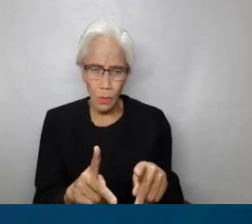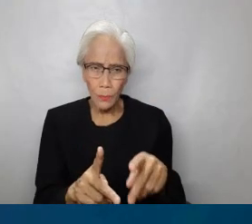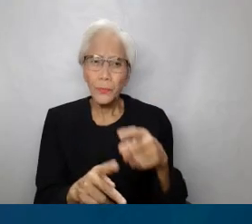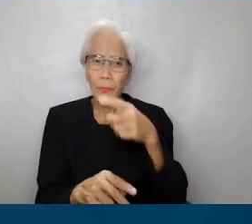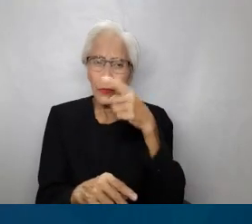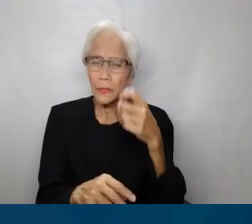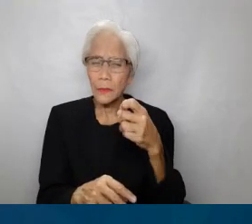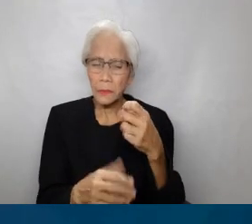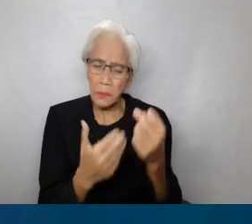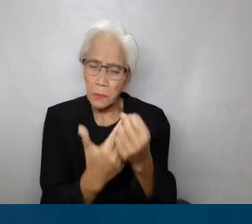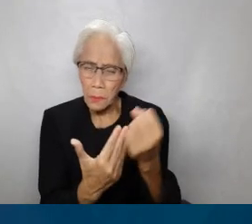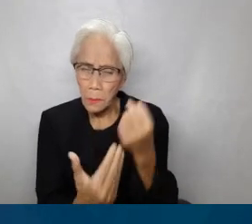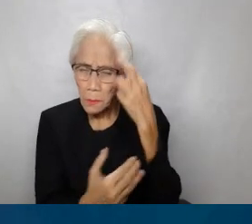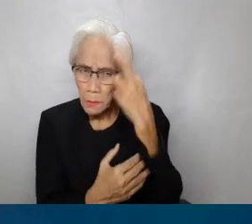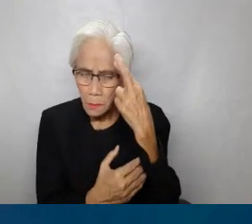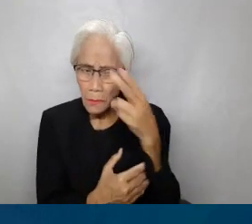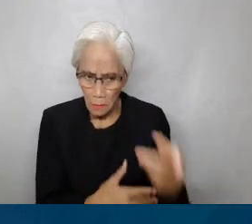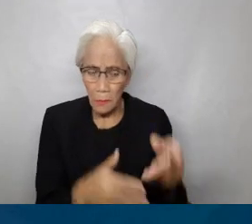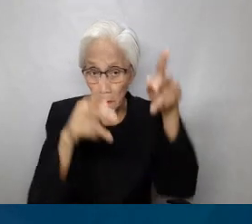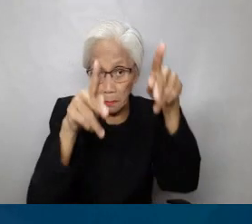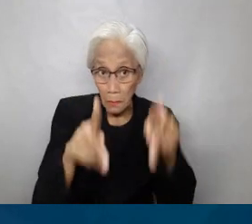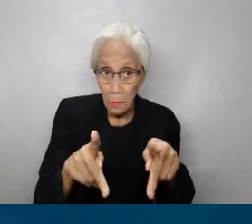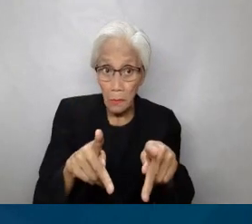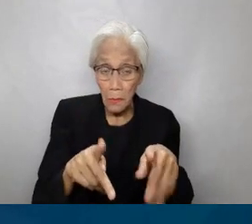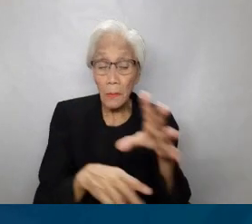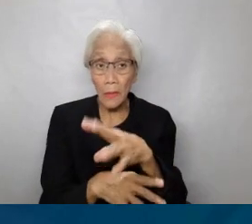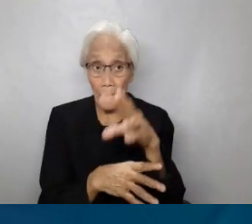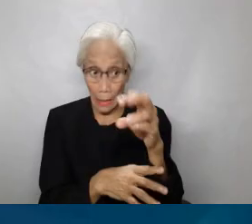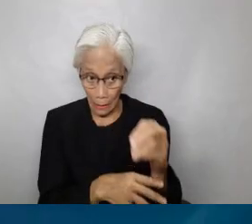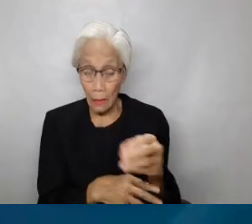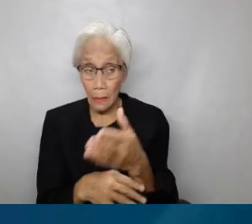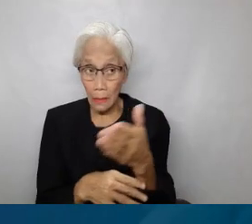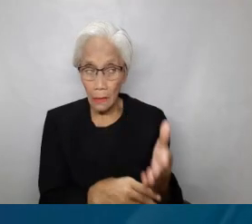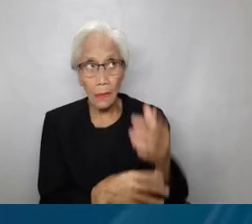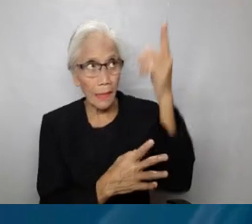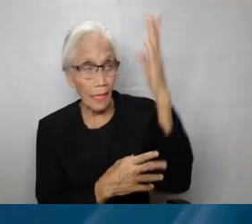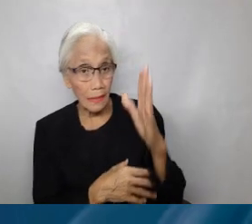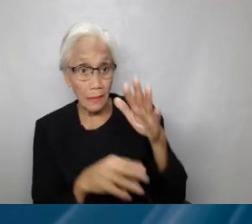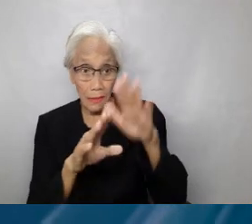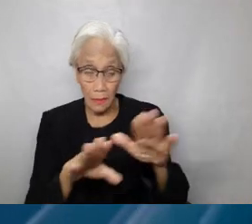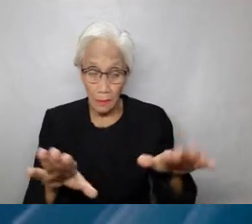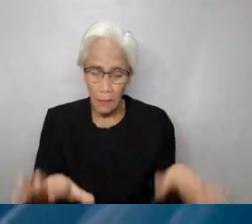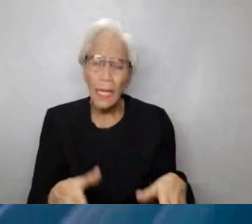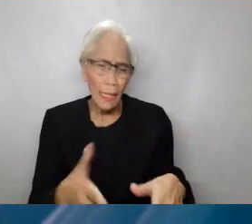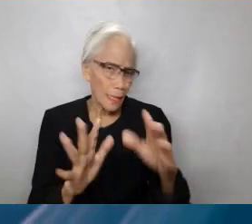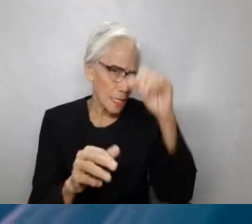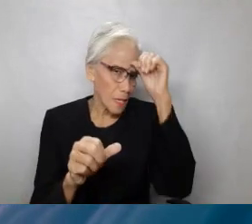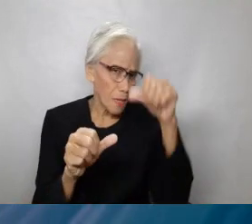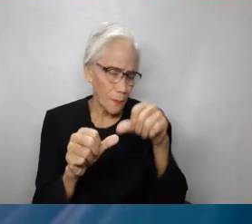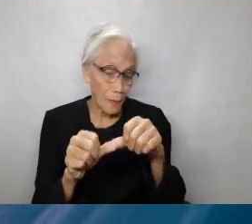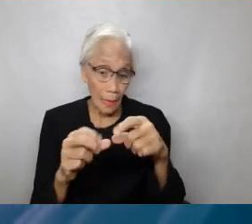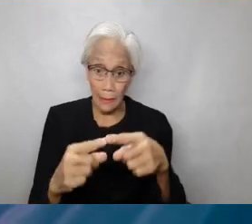persons due to the simple reason that they are persons and thus are God's children.